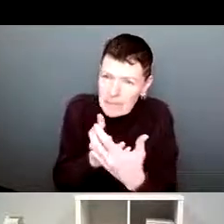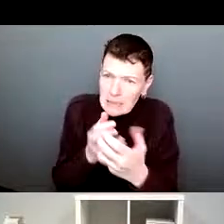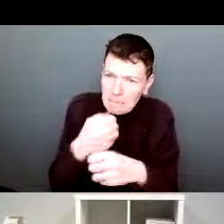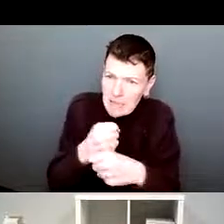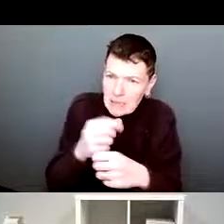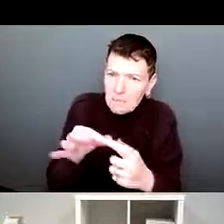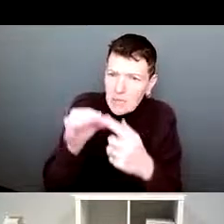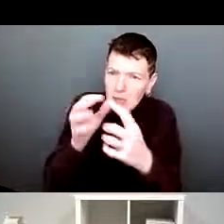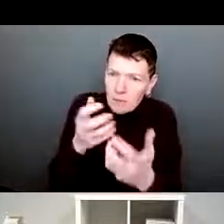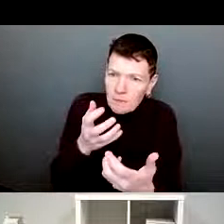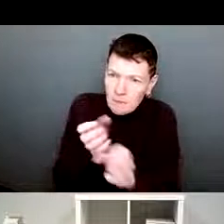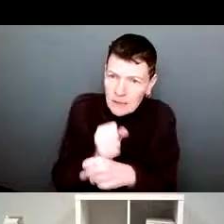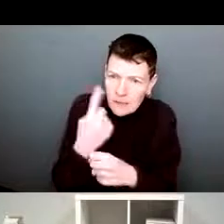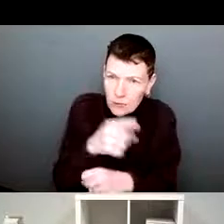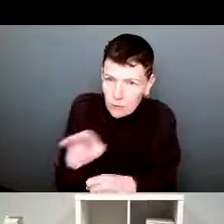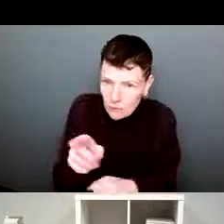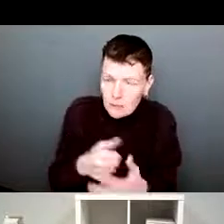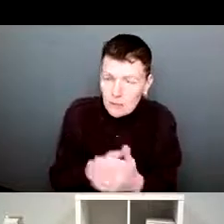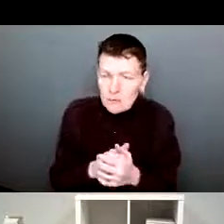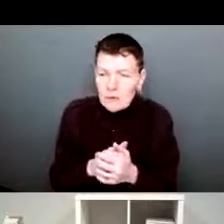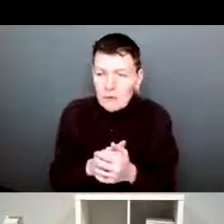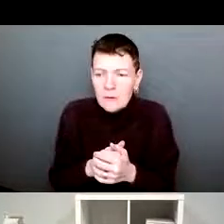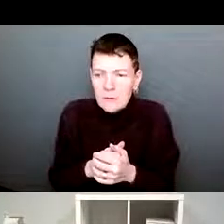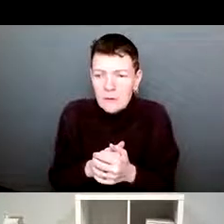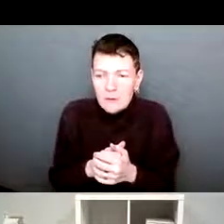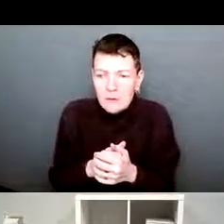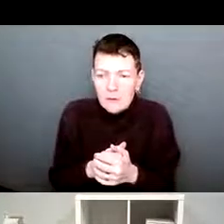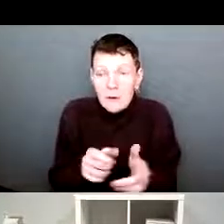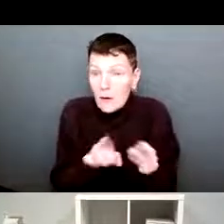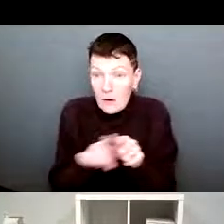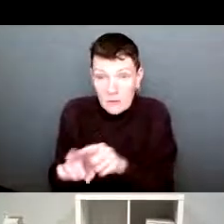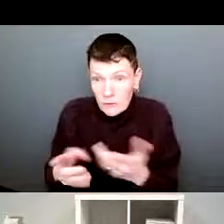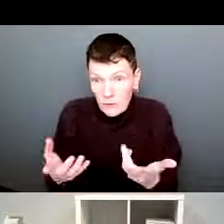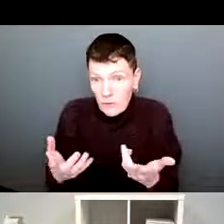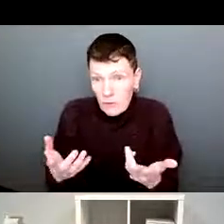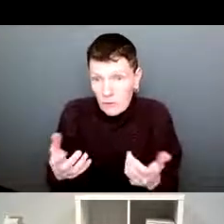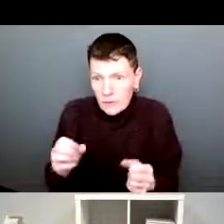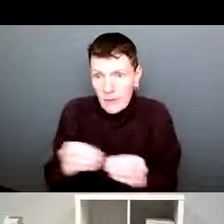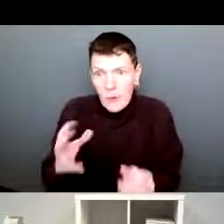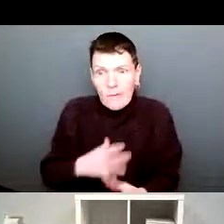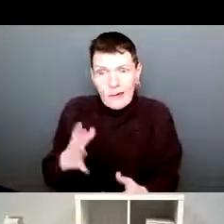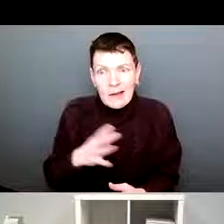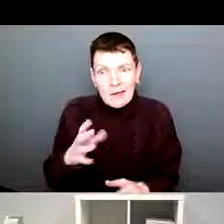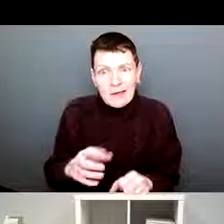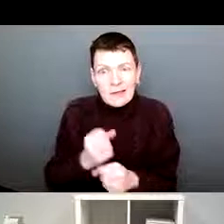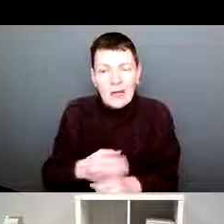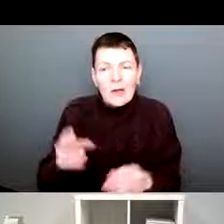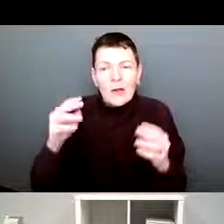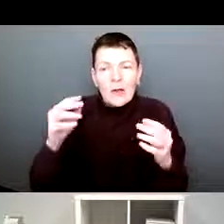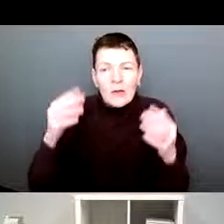surrounding sounds, environmental sounds. There's also, you can go a little bit fancier and get noise